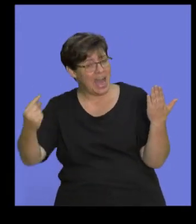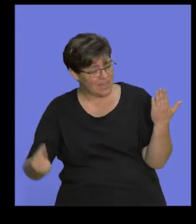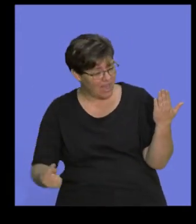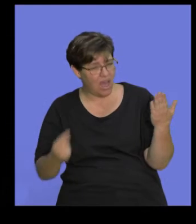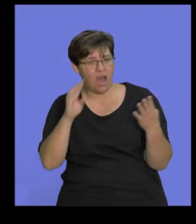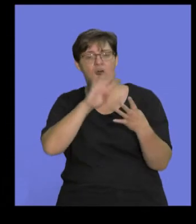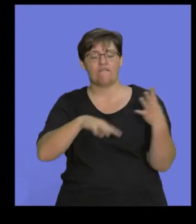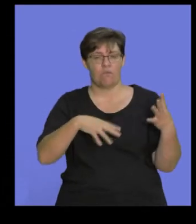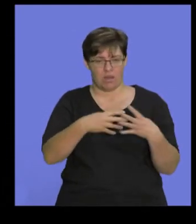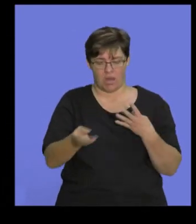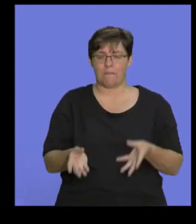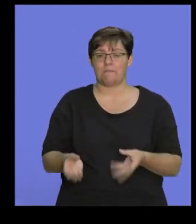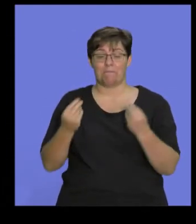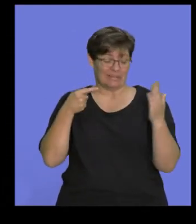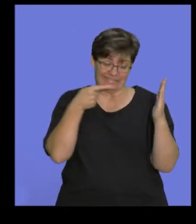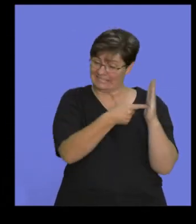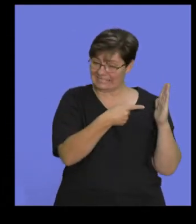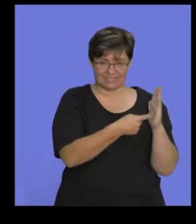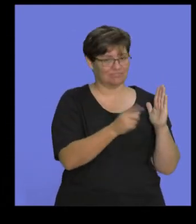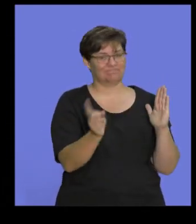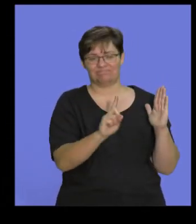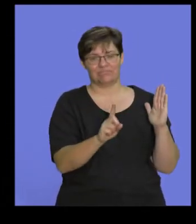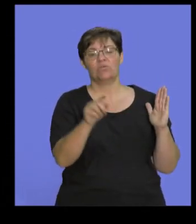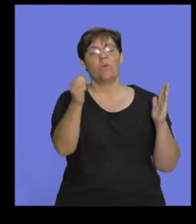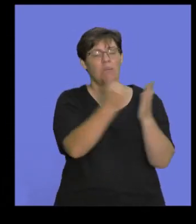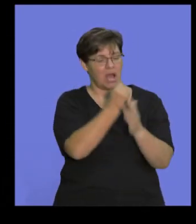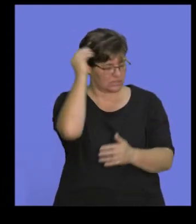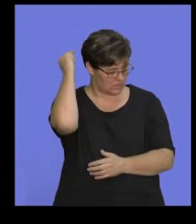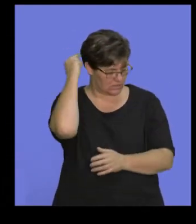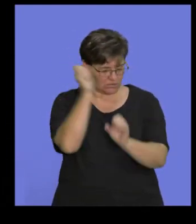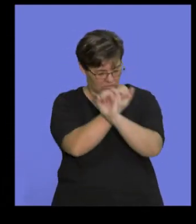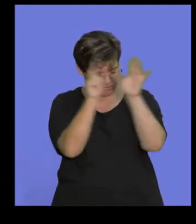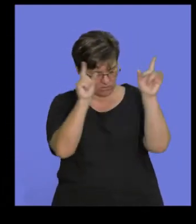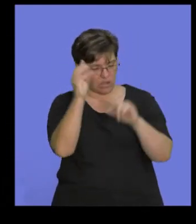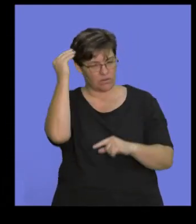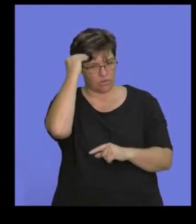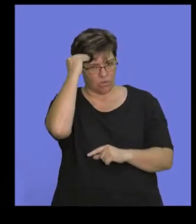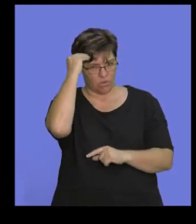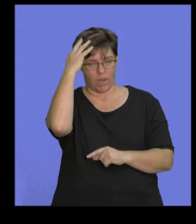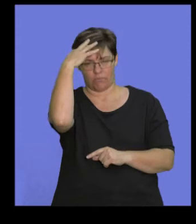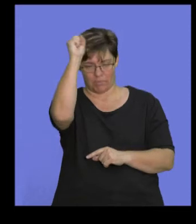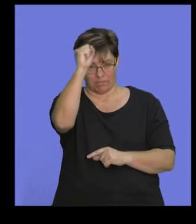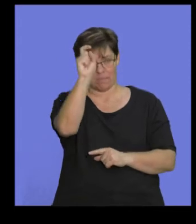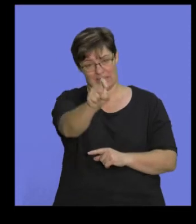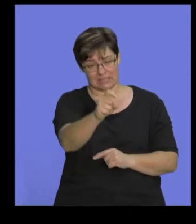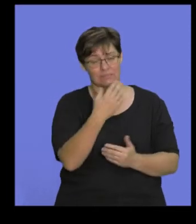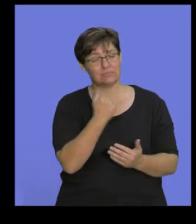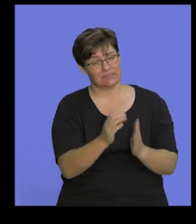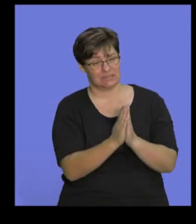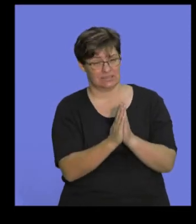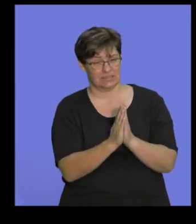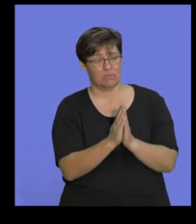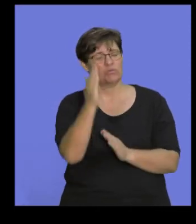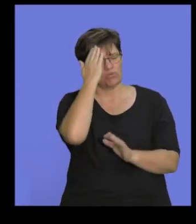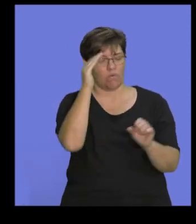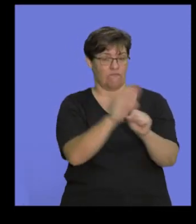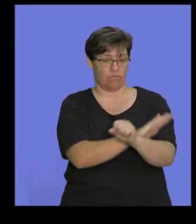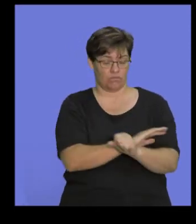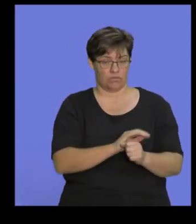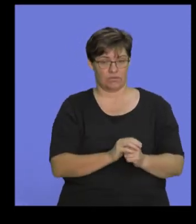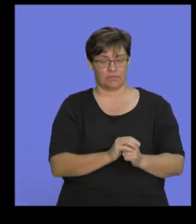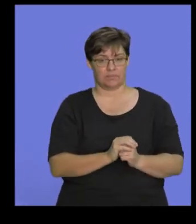financial maths formulas, you're going to get them. But this one, you really, really need to pay attention and memorize it, please, and know